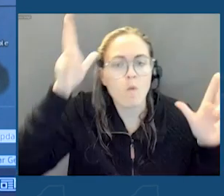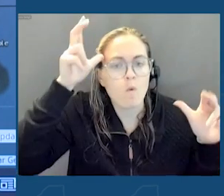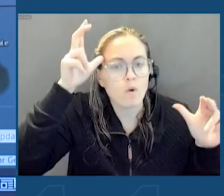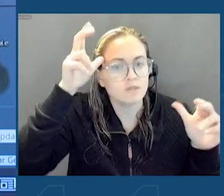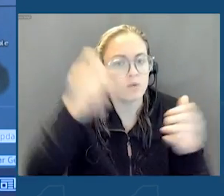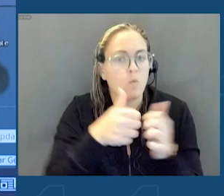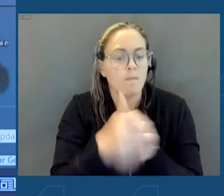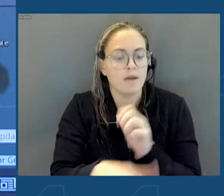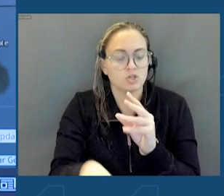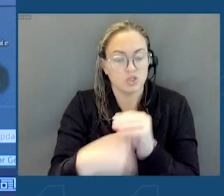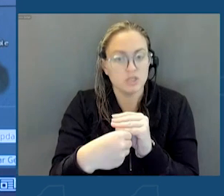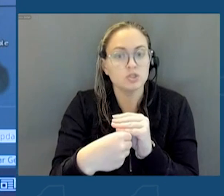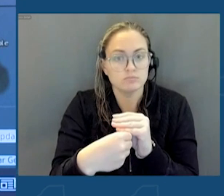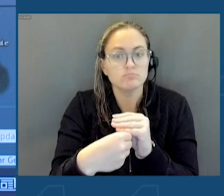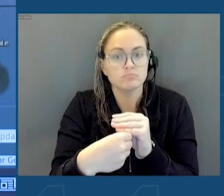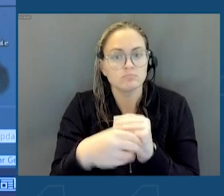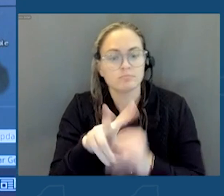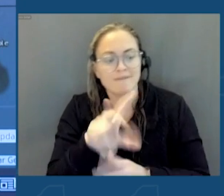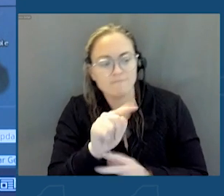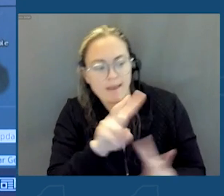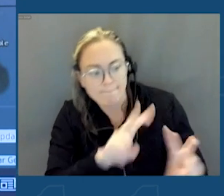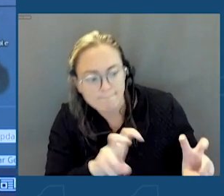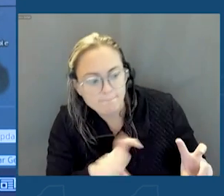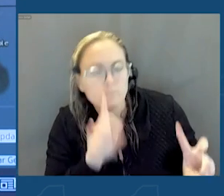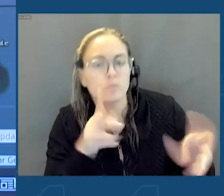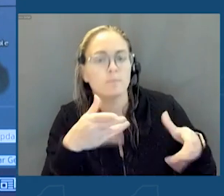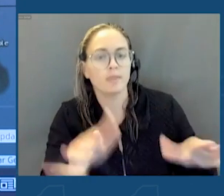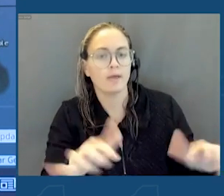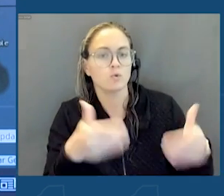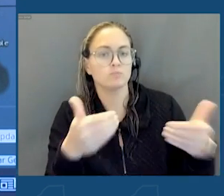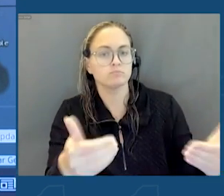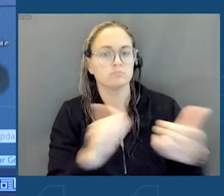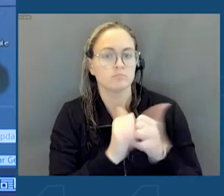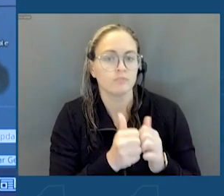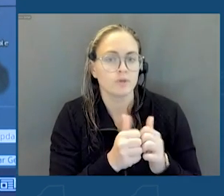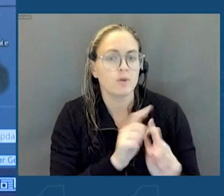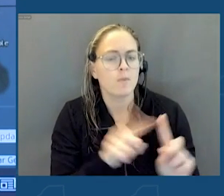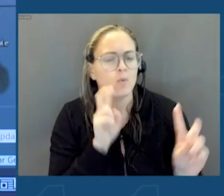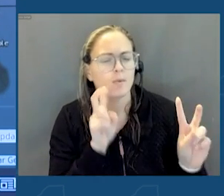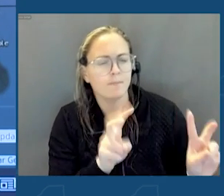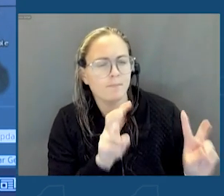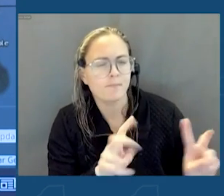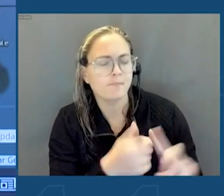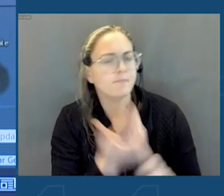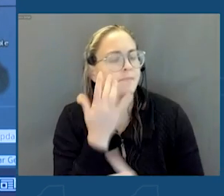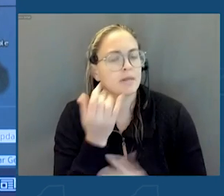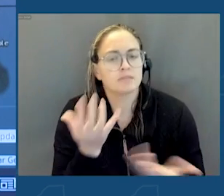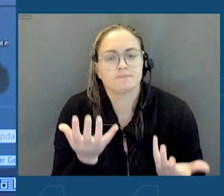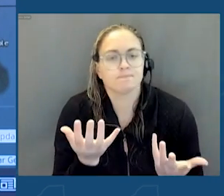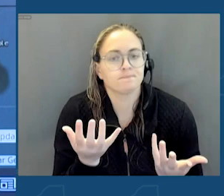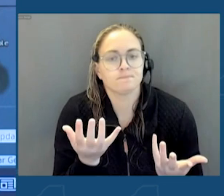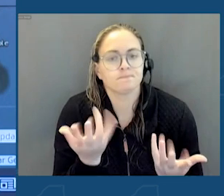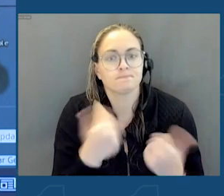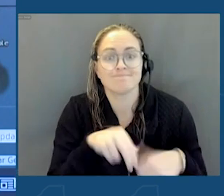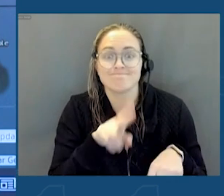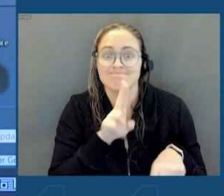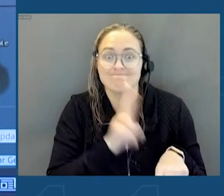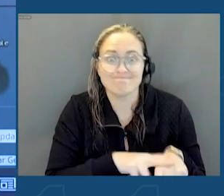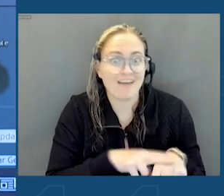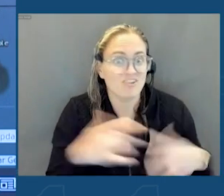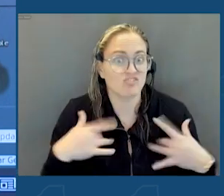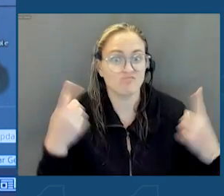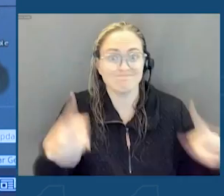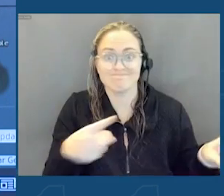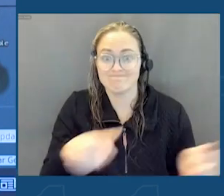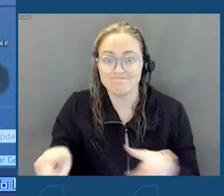additional pre-race vet examination will be permitted to race. And we're closely monitoring this because this is a national phenomenon. People come from